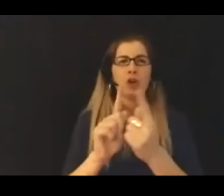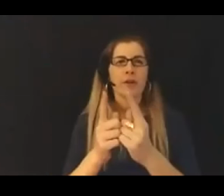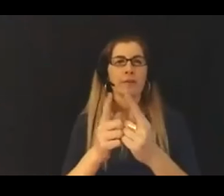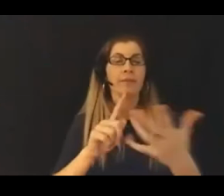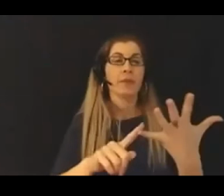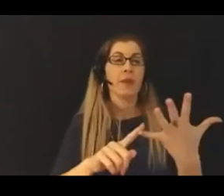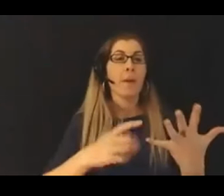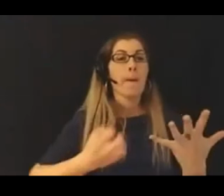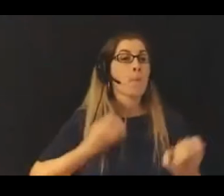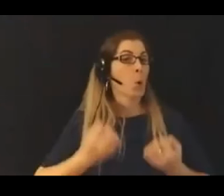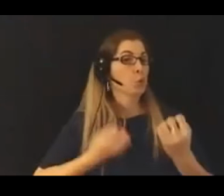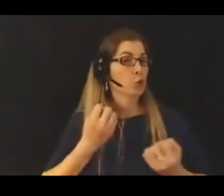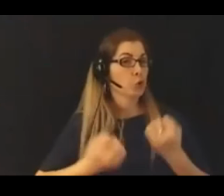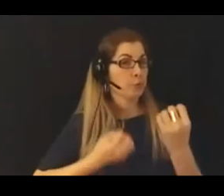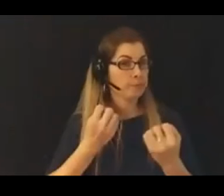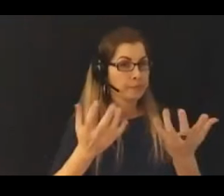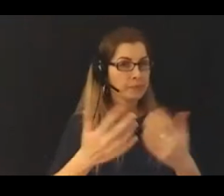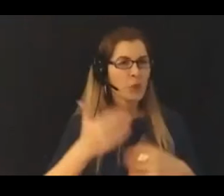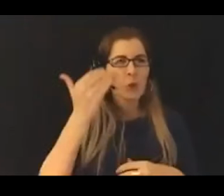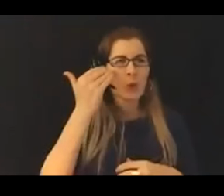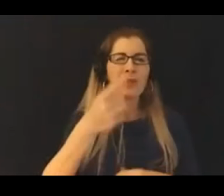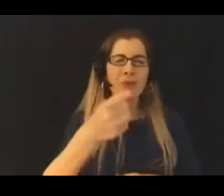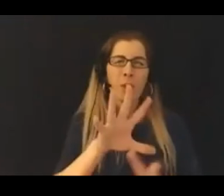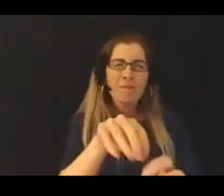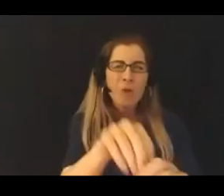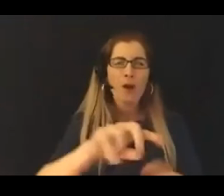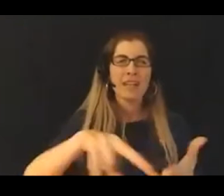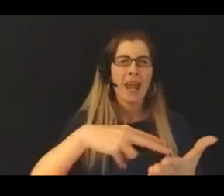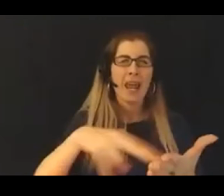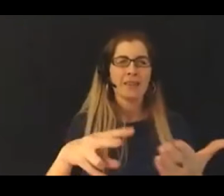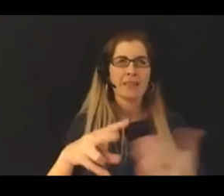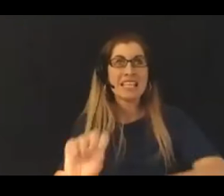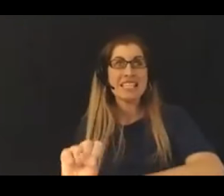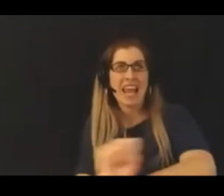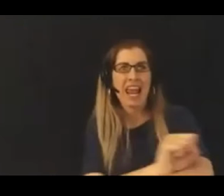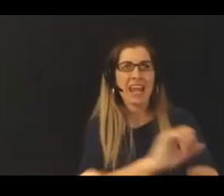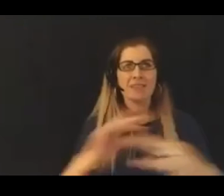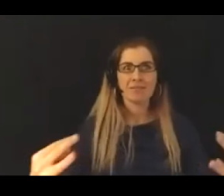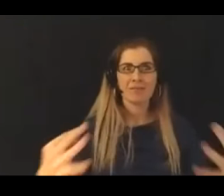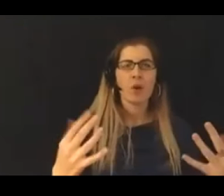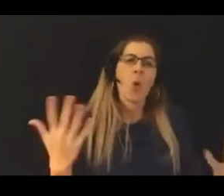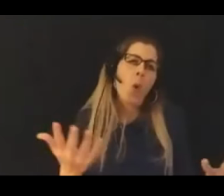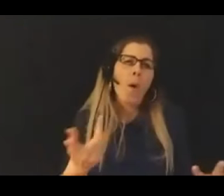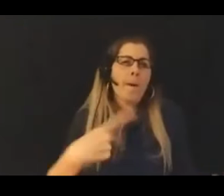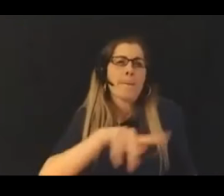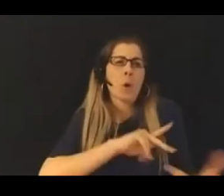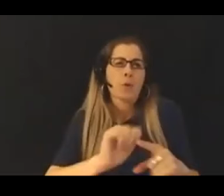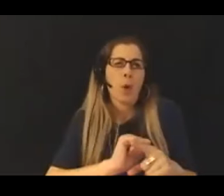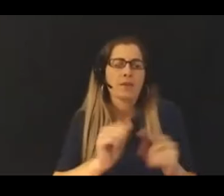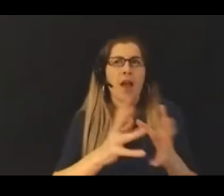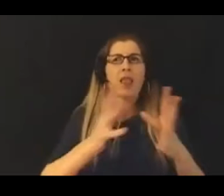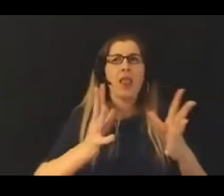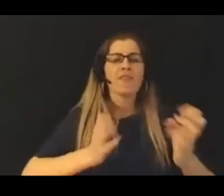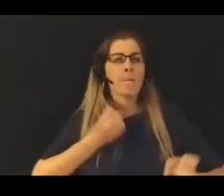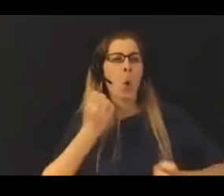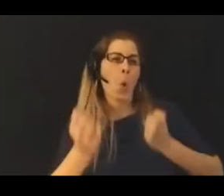artists that when we engage in dance on stage or just a personal practice, right, there's a lot of emotionality